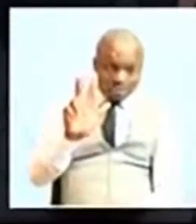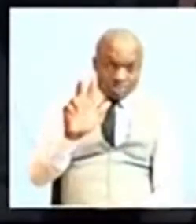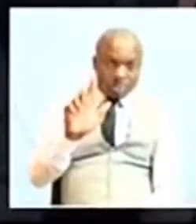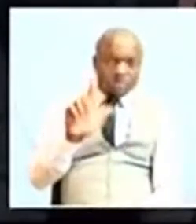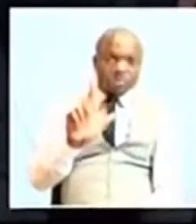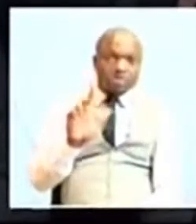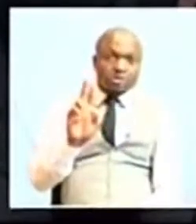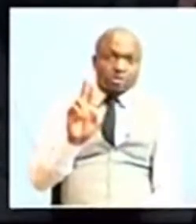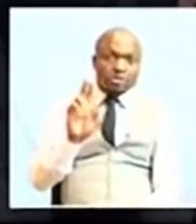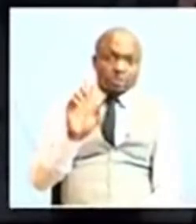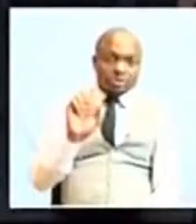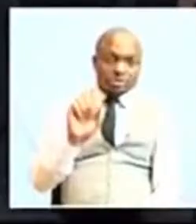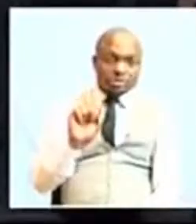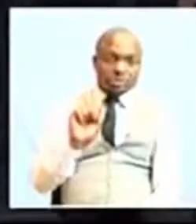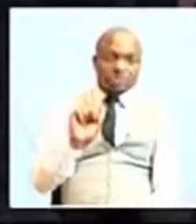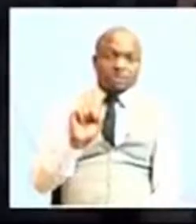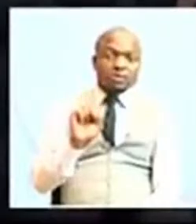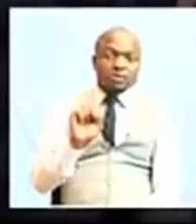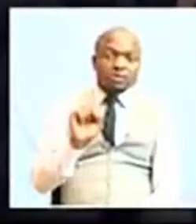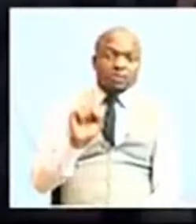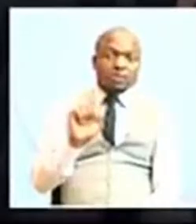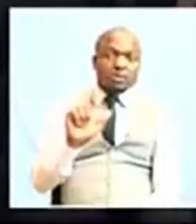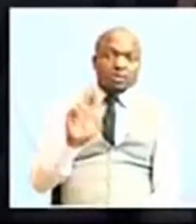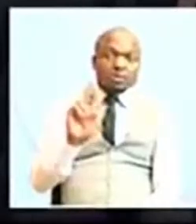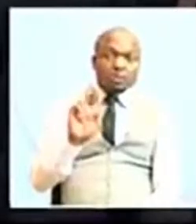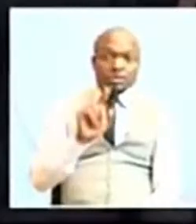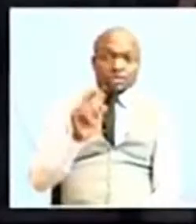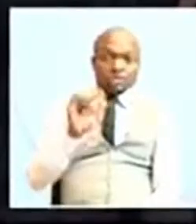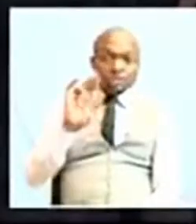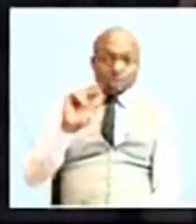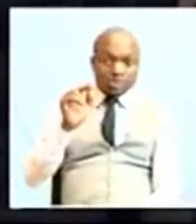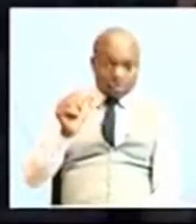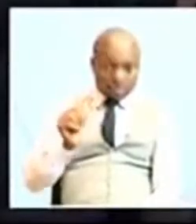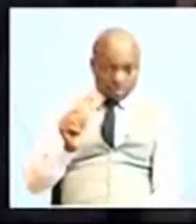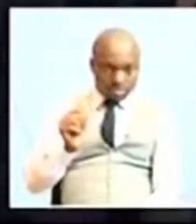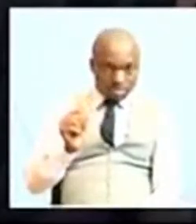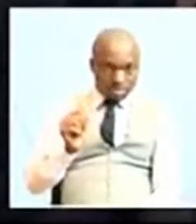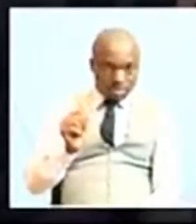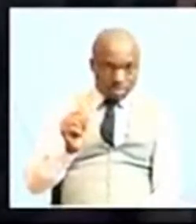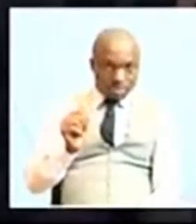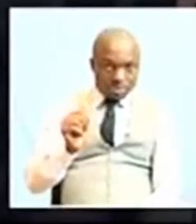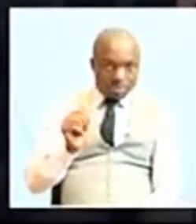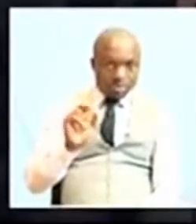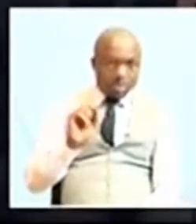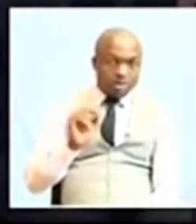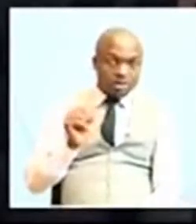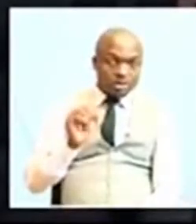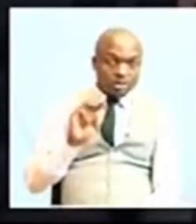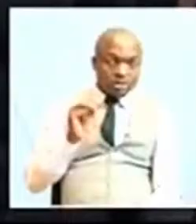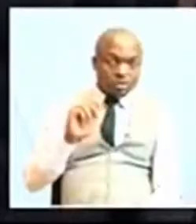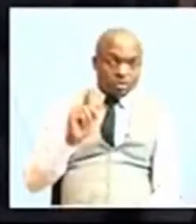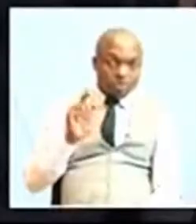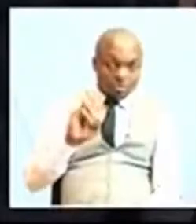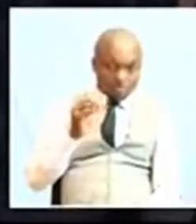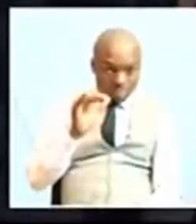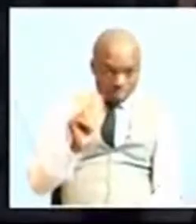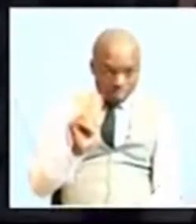This problem of Lusinga, Dengeza, and Nabukoa, as well as